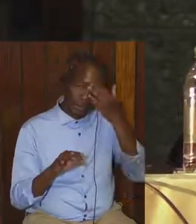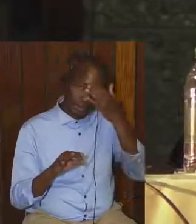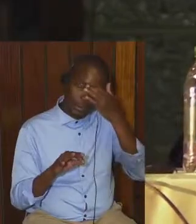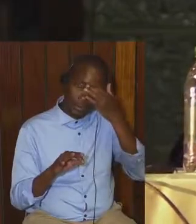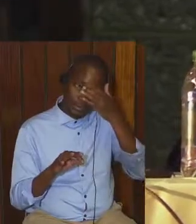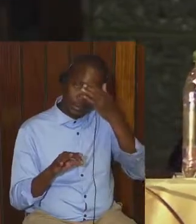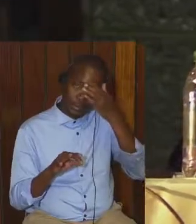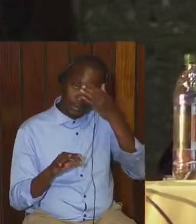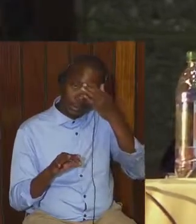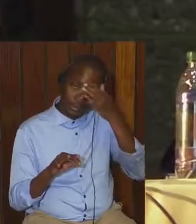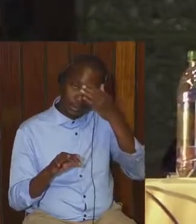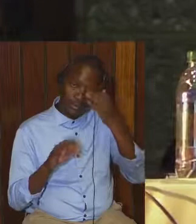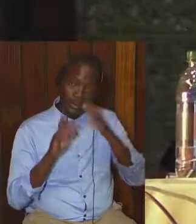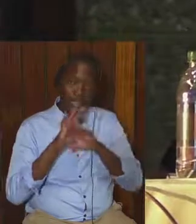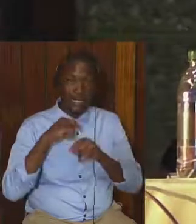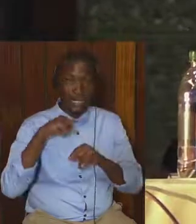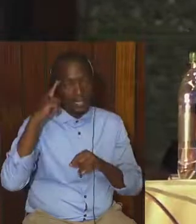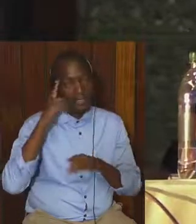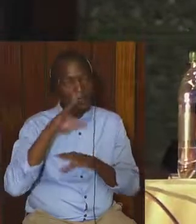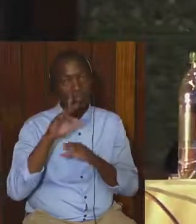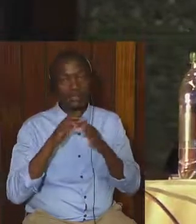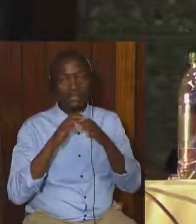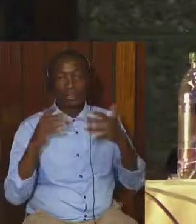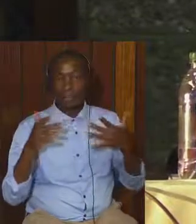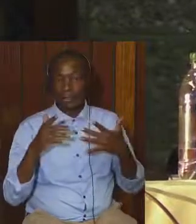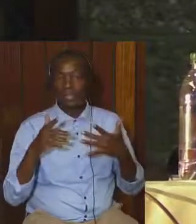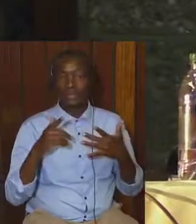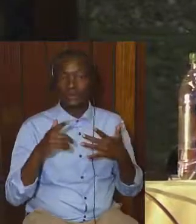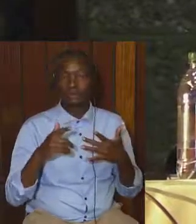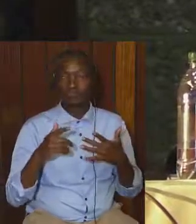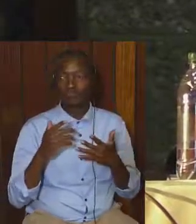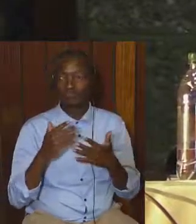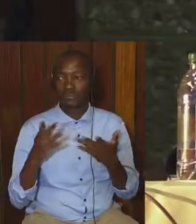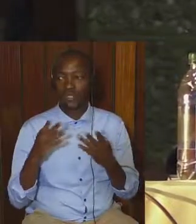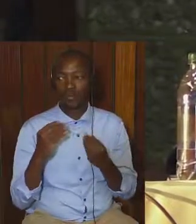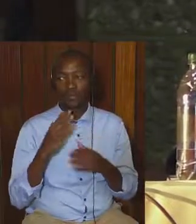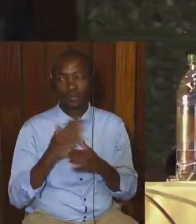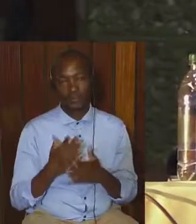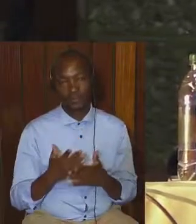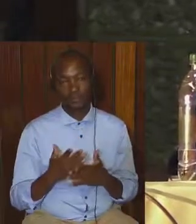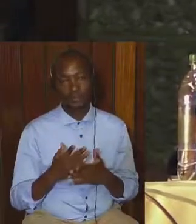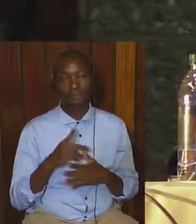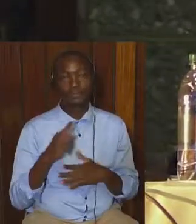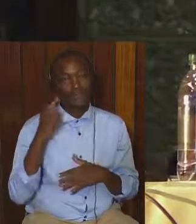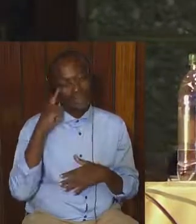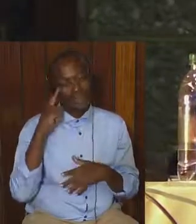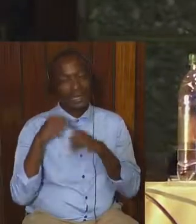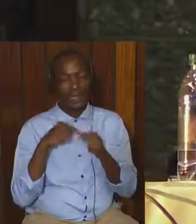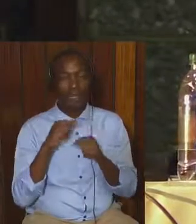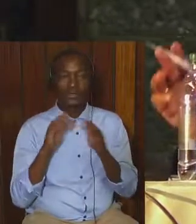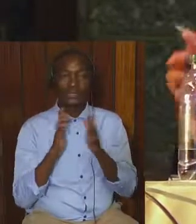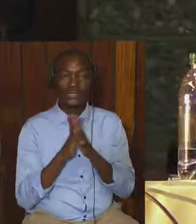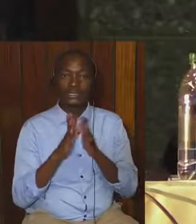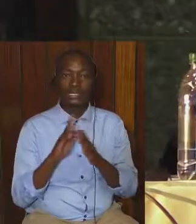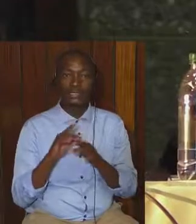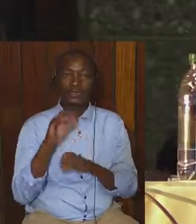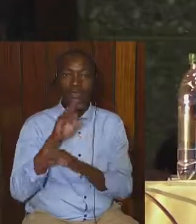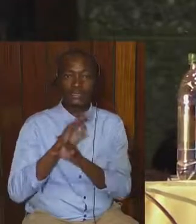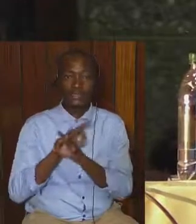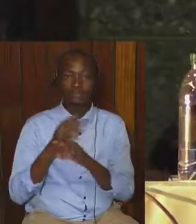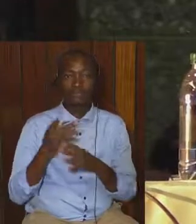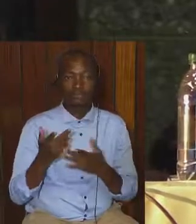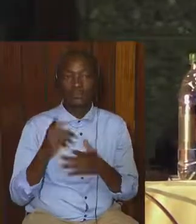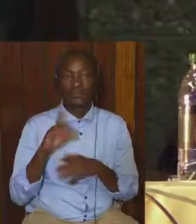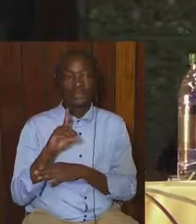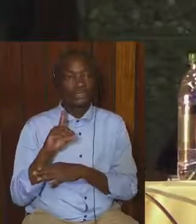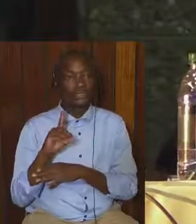and I think that was the biggest portion of the work. I think in terms of the 10% and also the completion date, maybe the